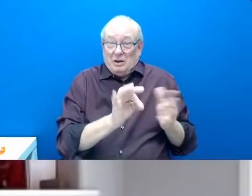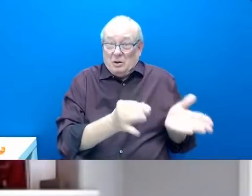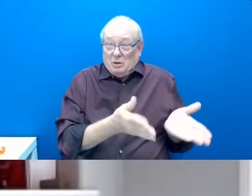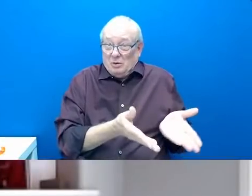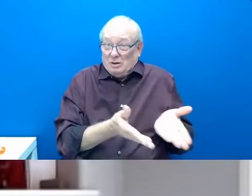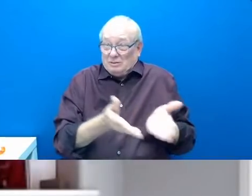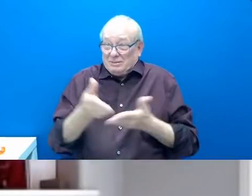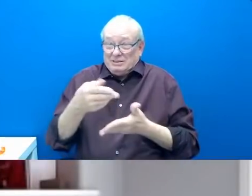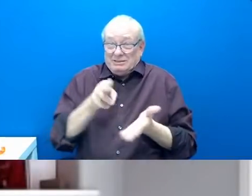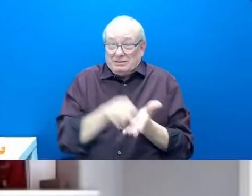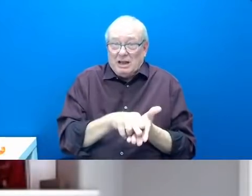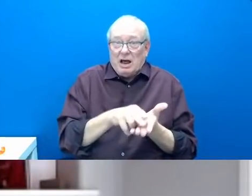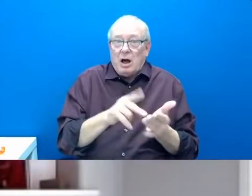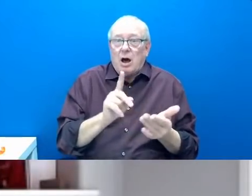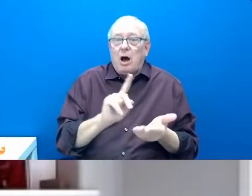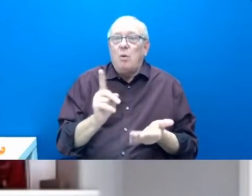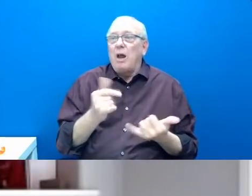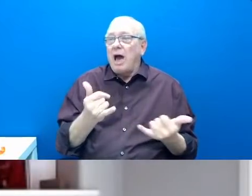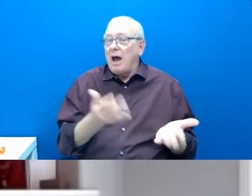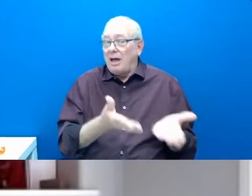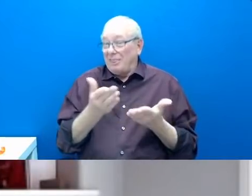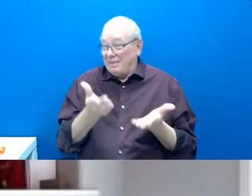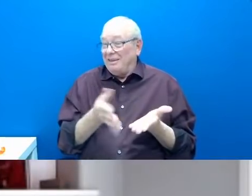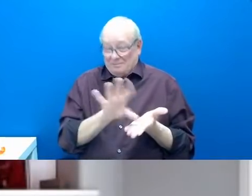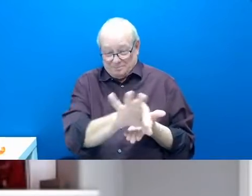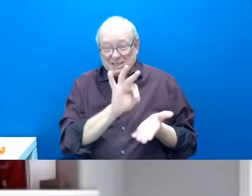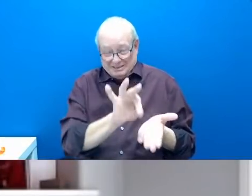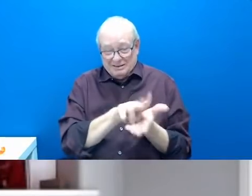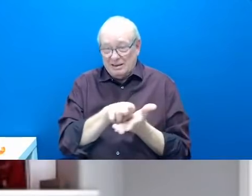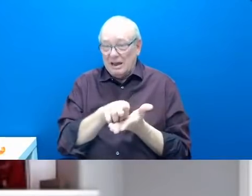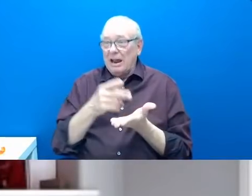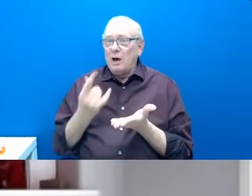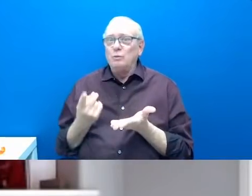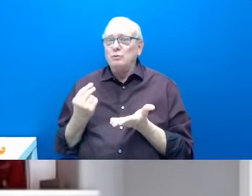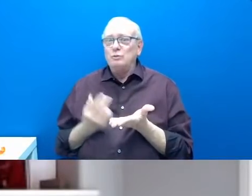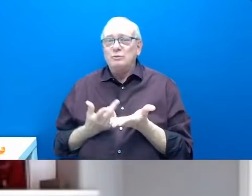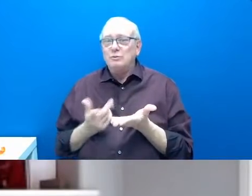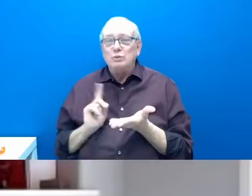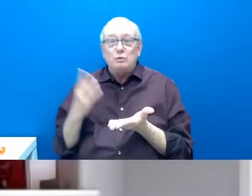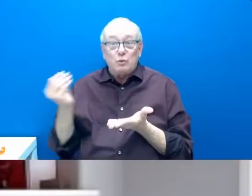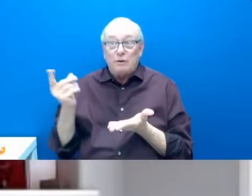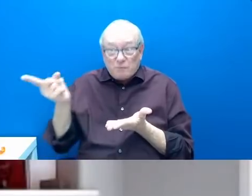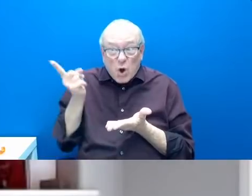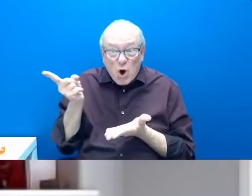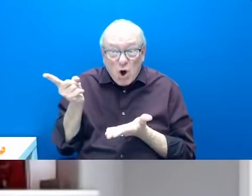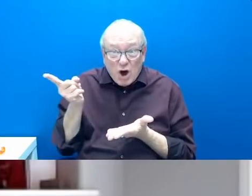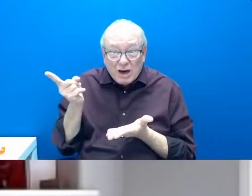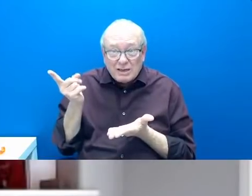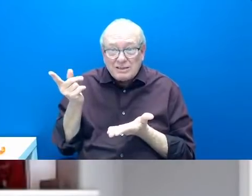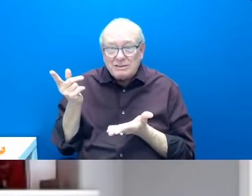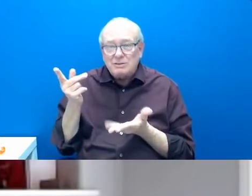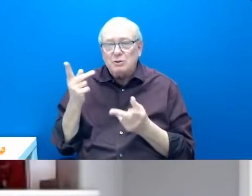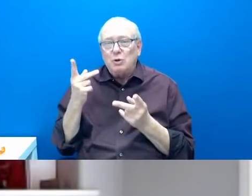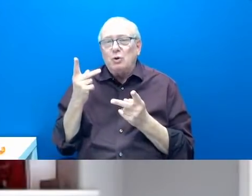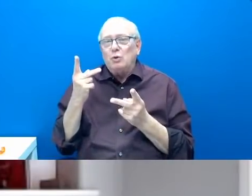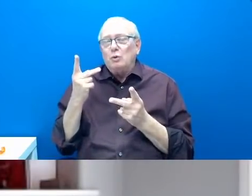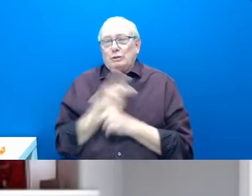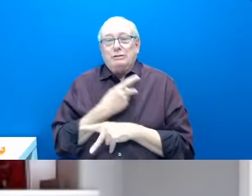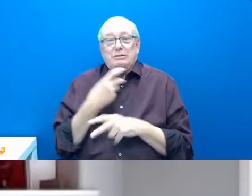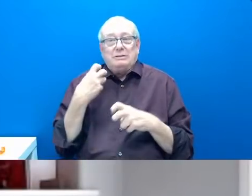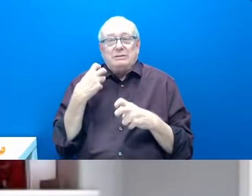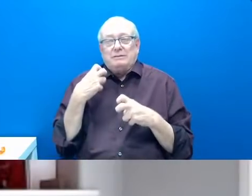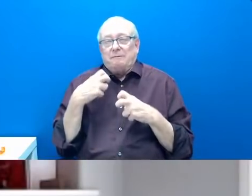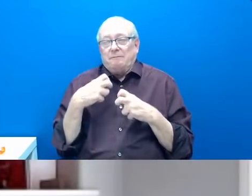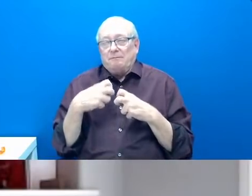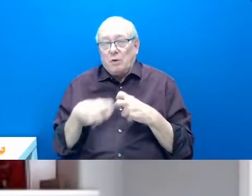transported, the question of destination comes up next. Of course, the longer you travel, the more potentially difficult it is, okay? And